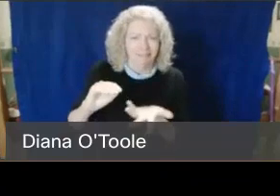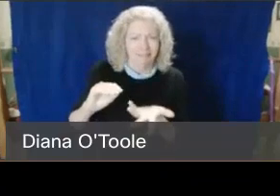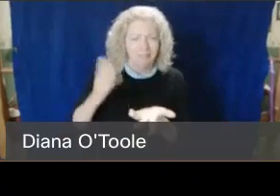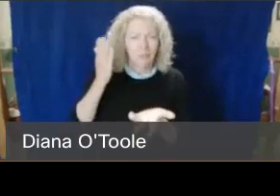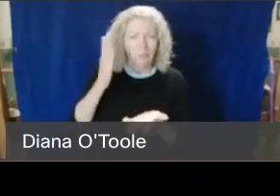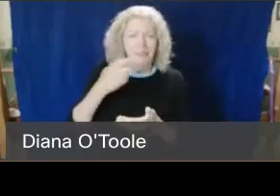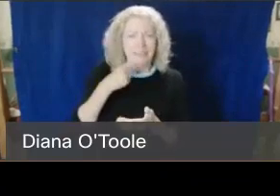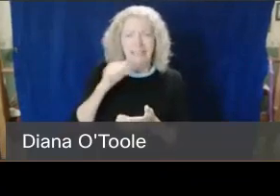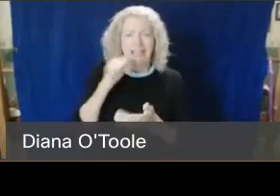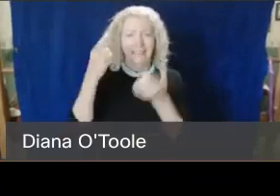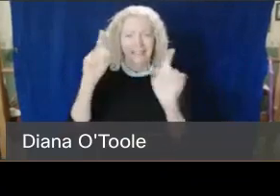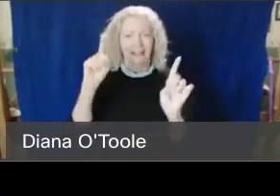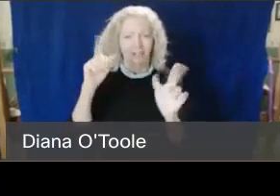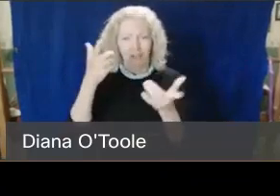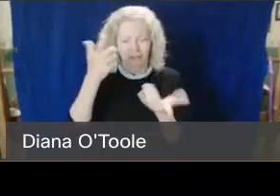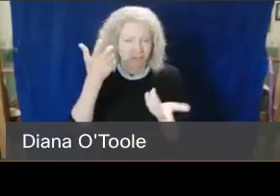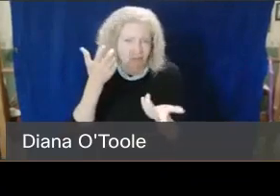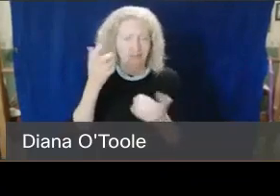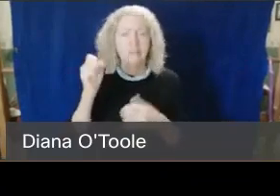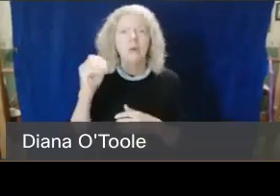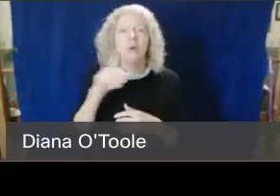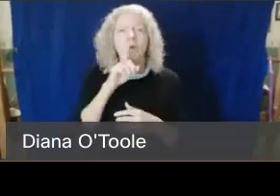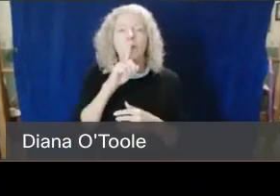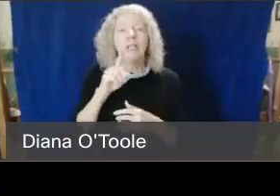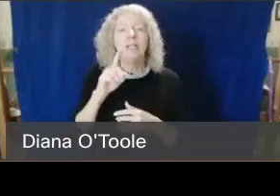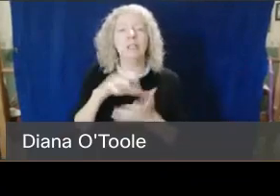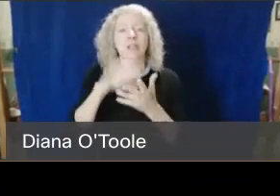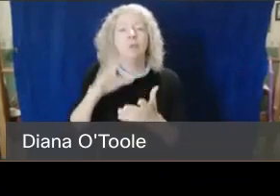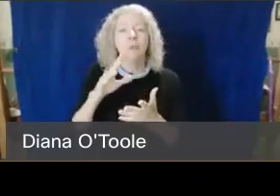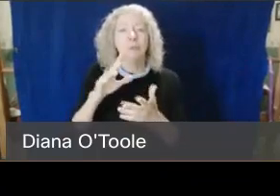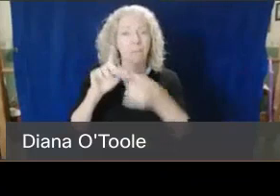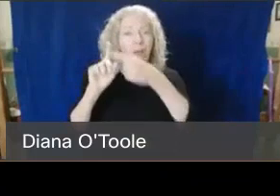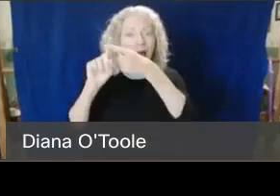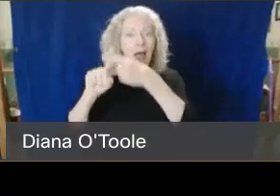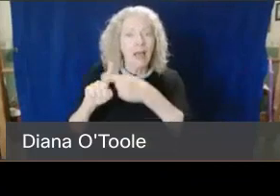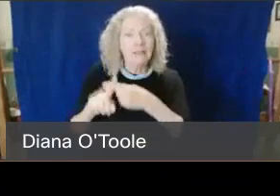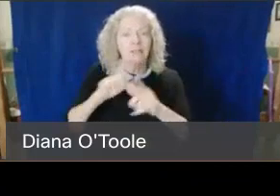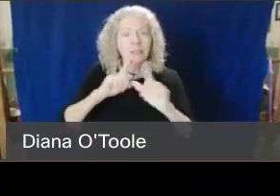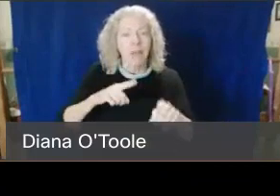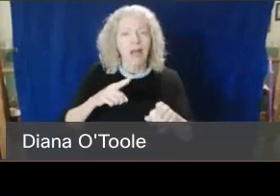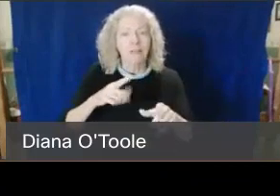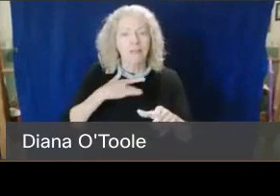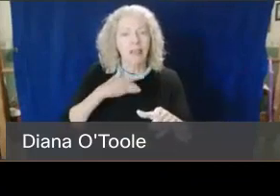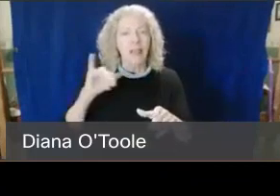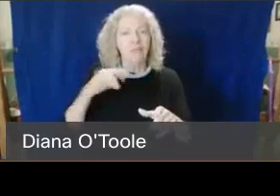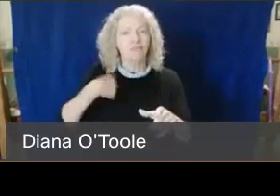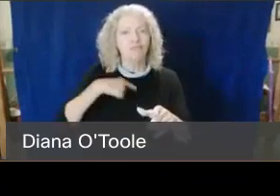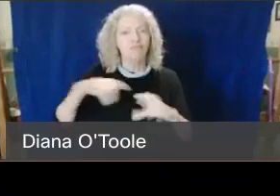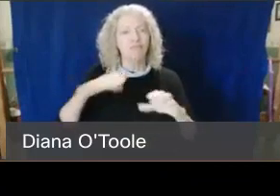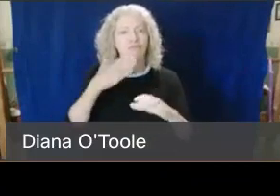But students really responded incredibly positively. So this was a 5-point survey.